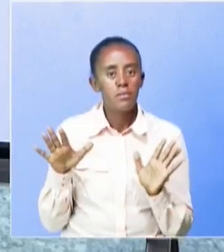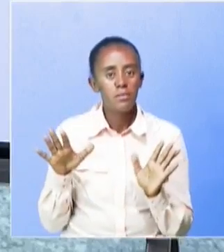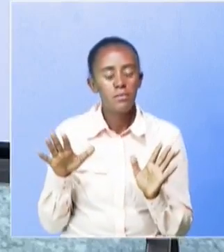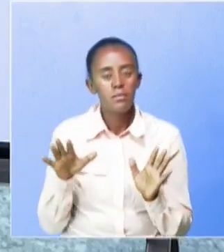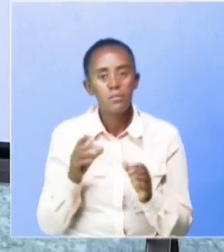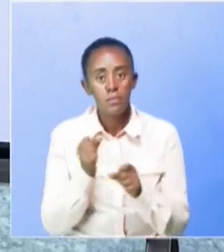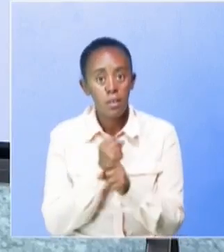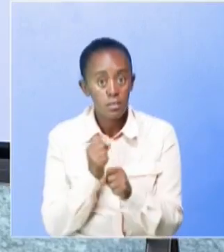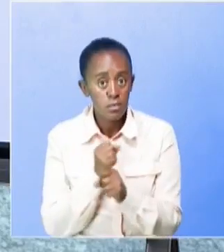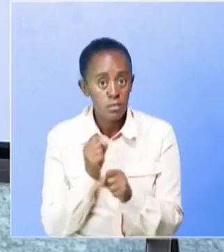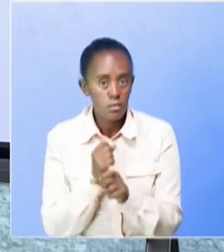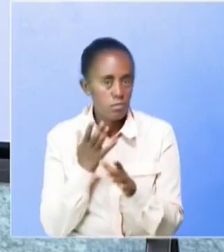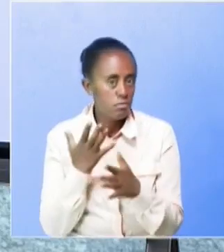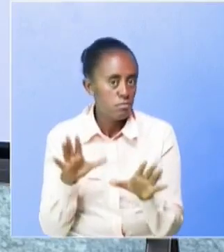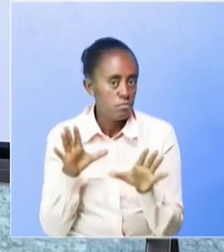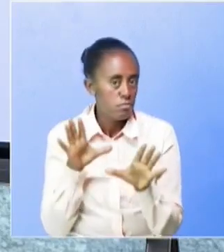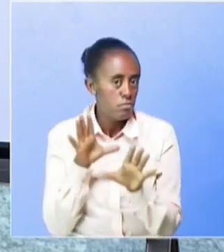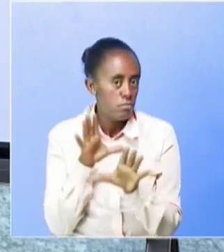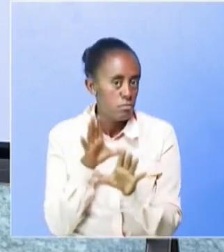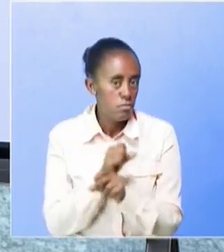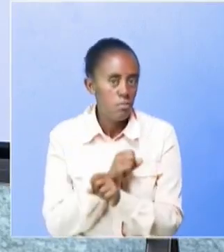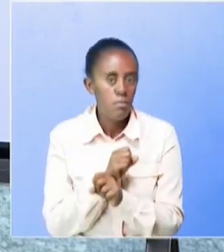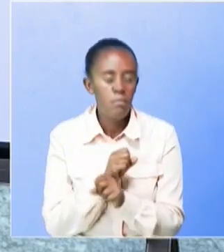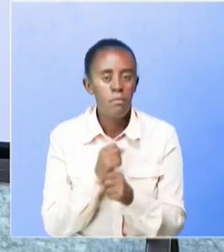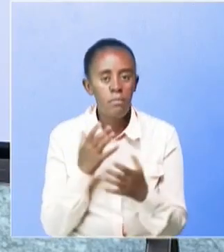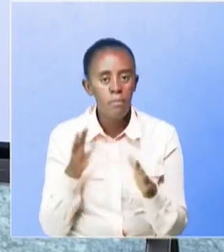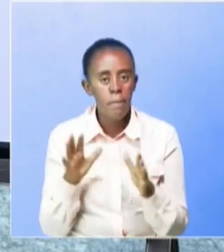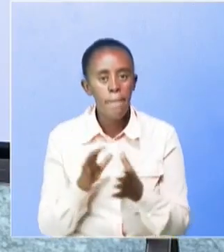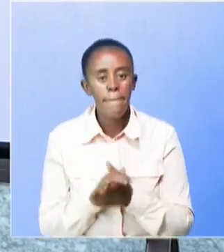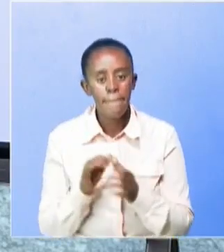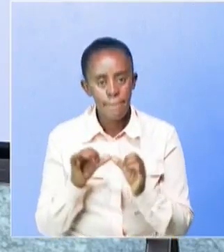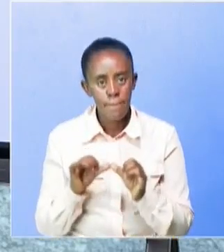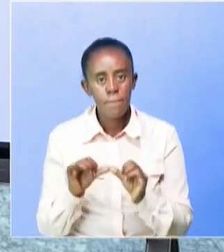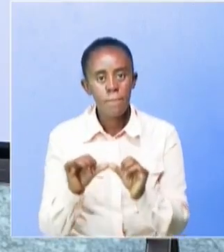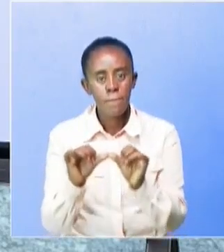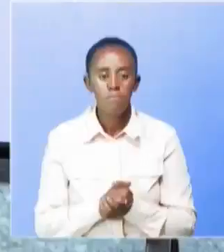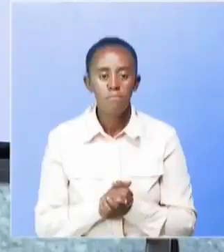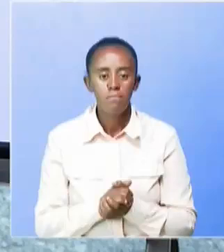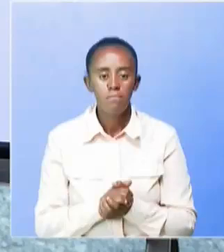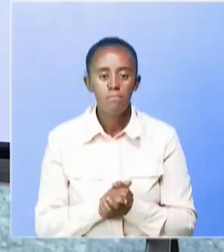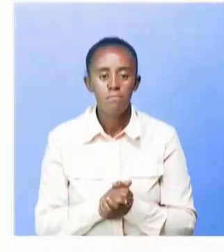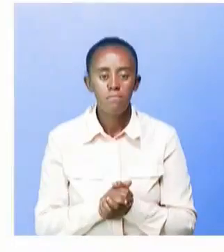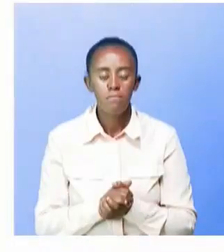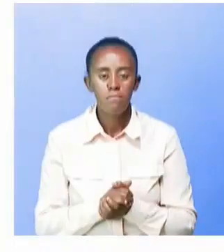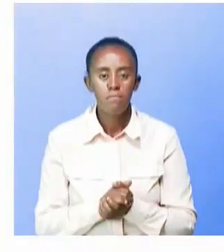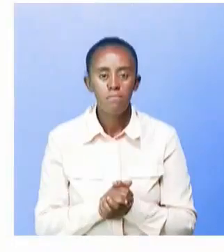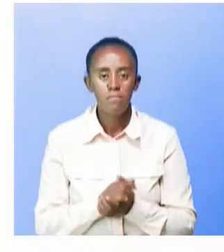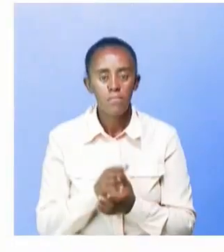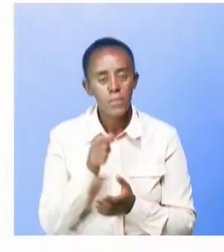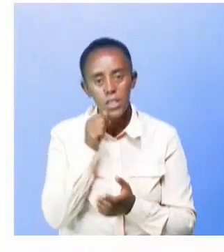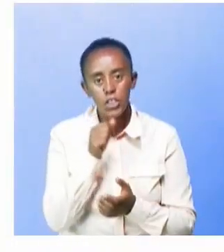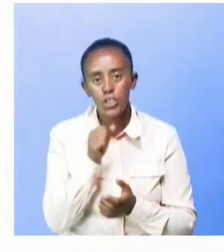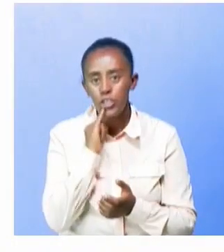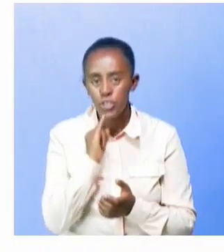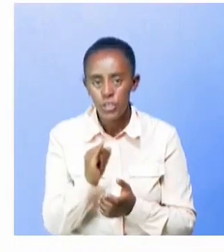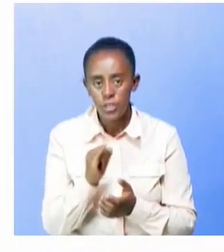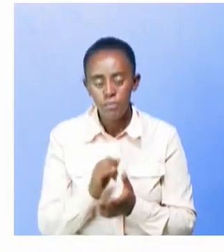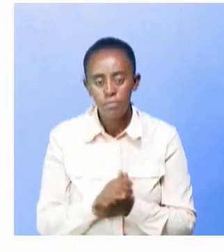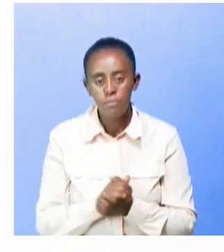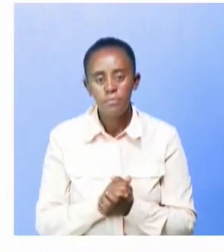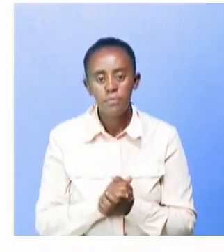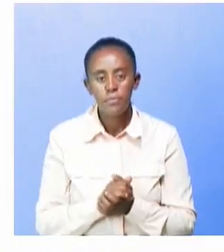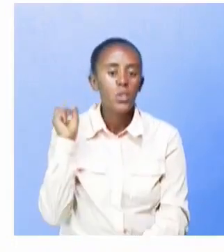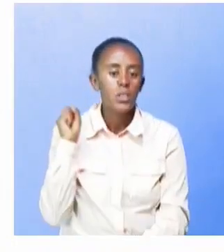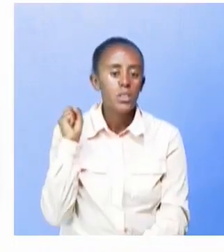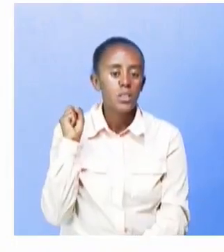the action had already completed, finished. And the continuous form is, the example, she